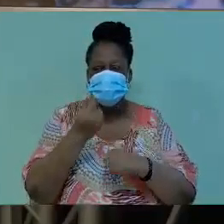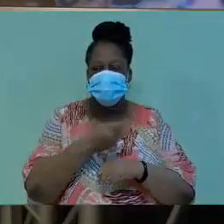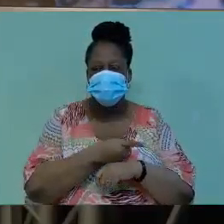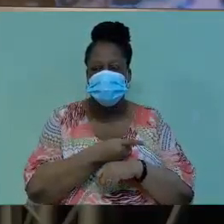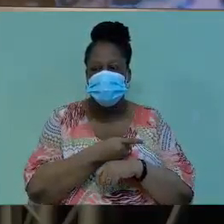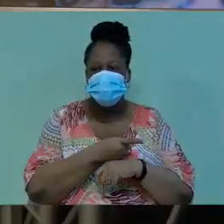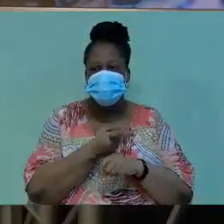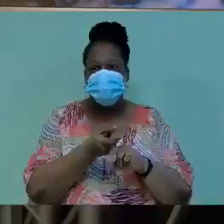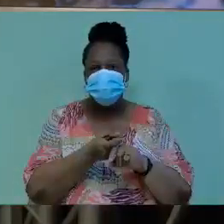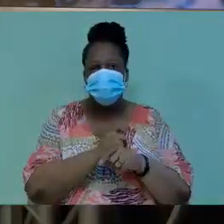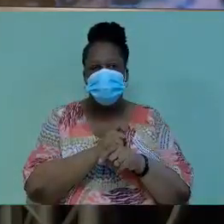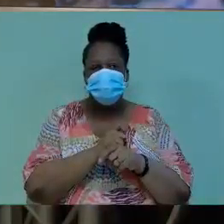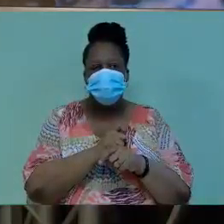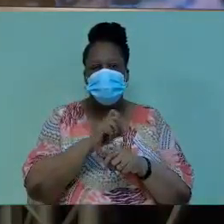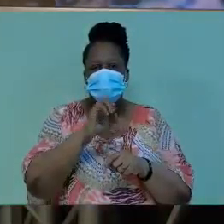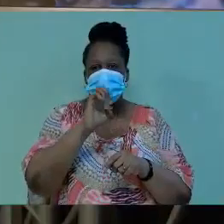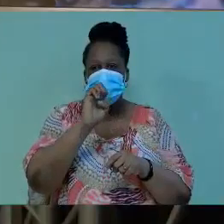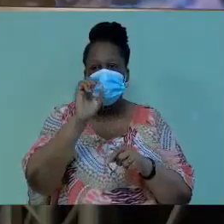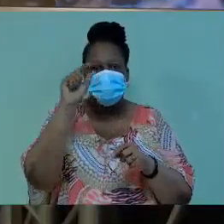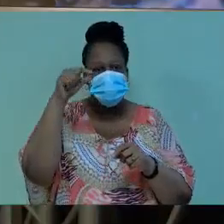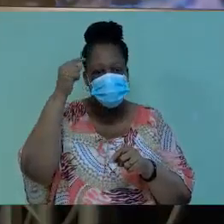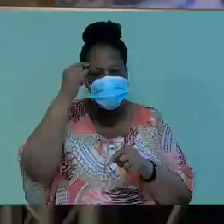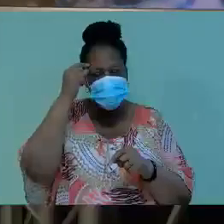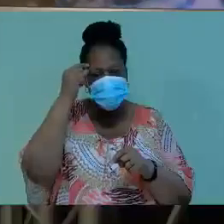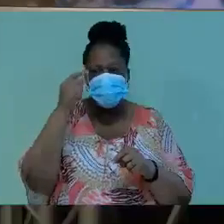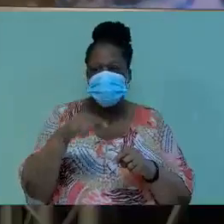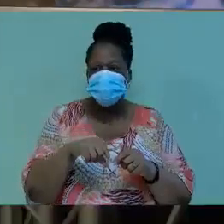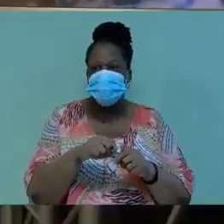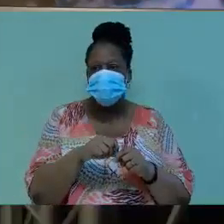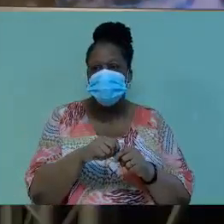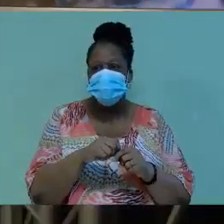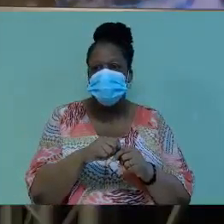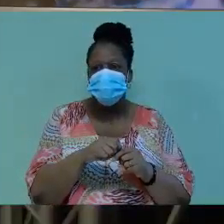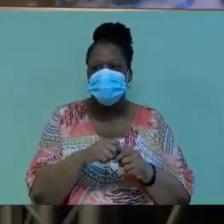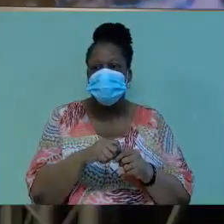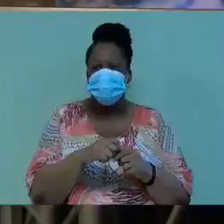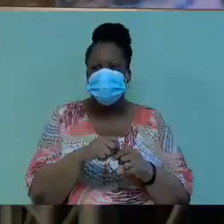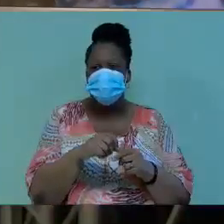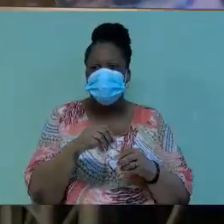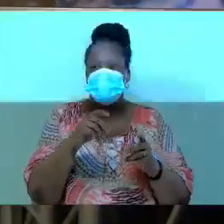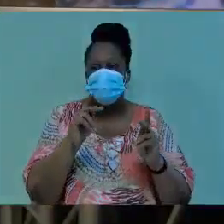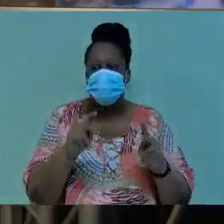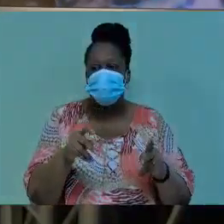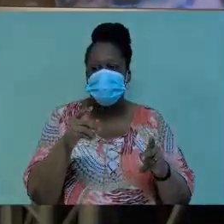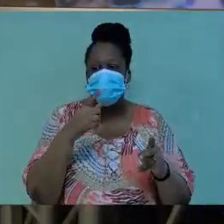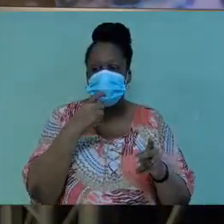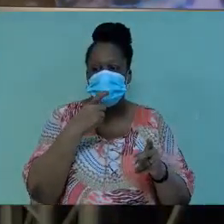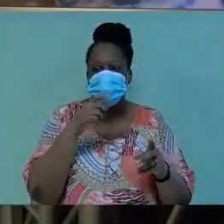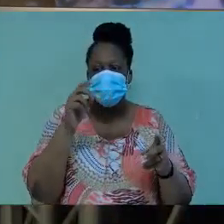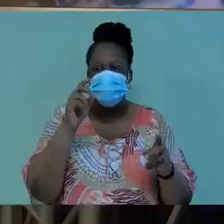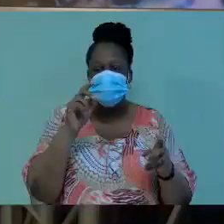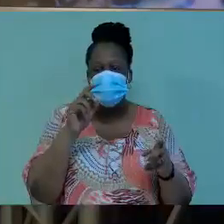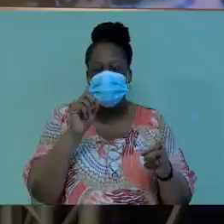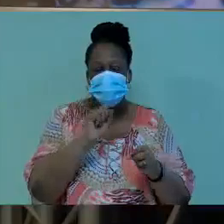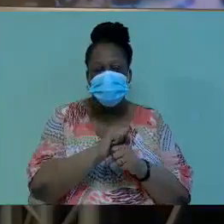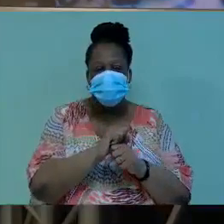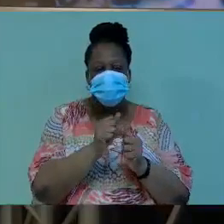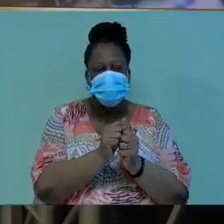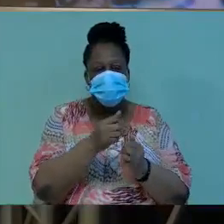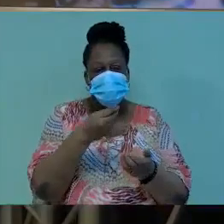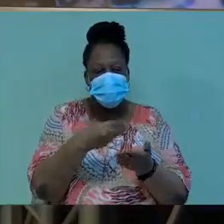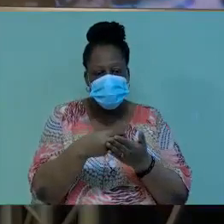e-government, the Accountant General, the police, the Ministry of Health, and the National